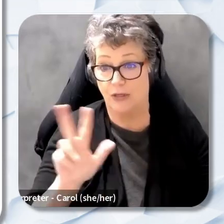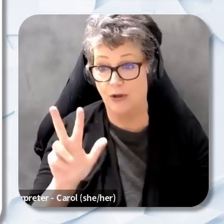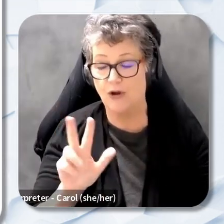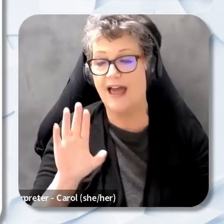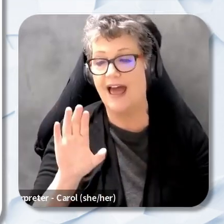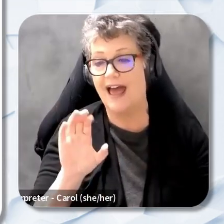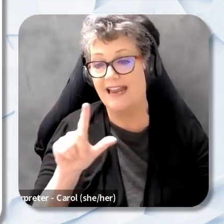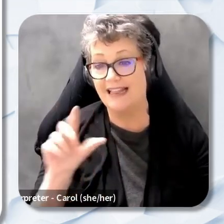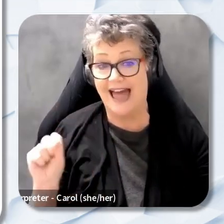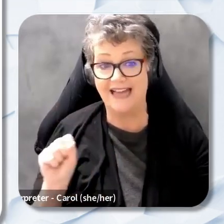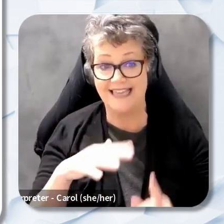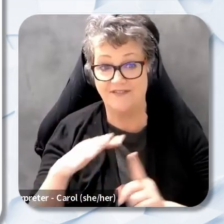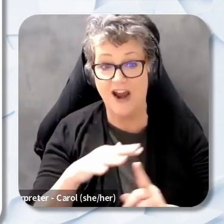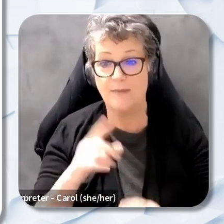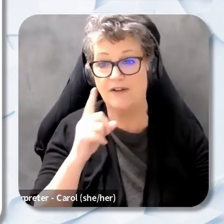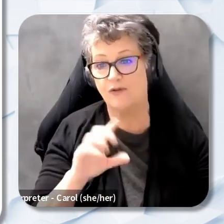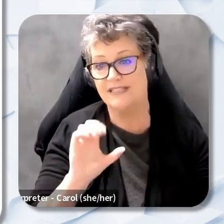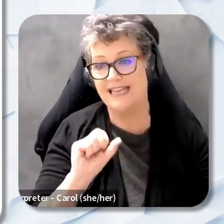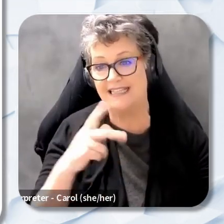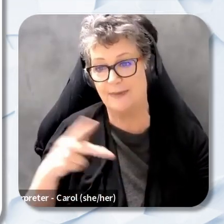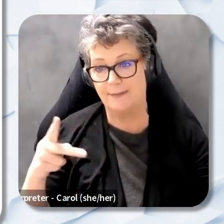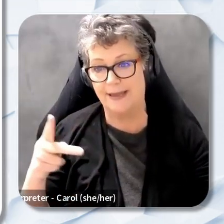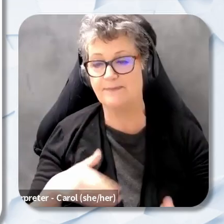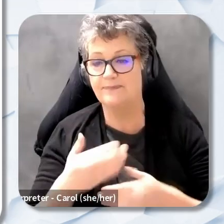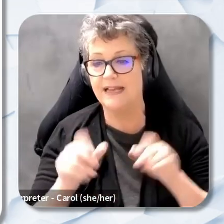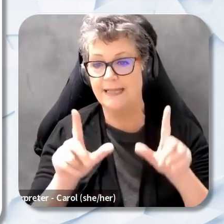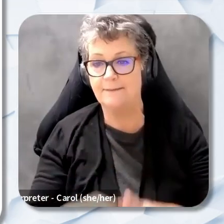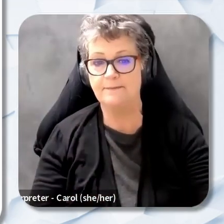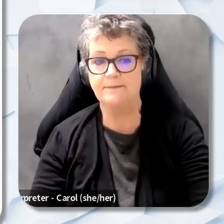for CSPPs. Next slide, please.